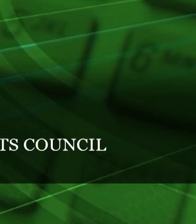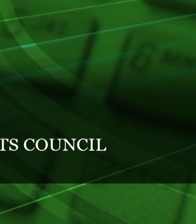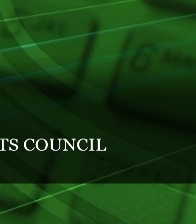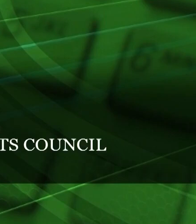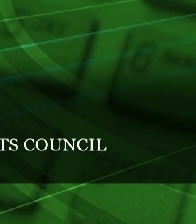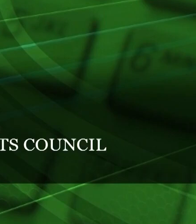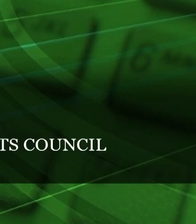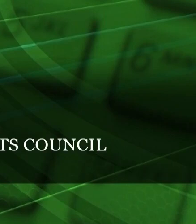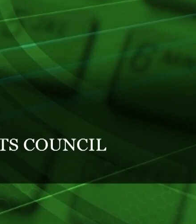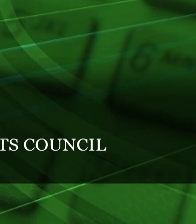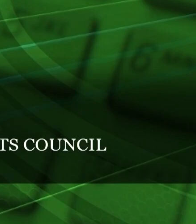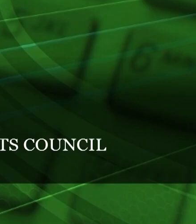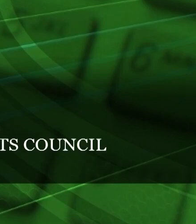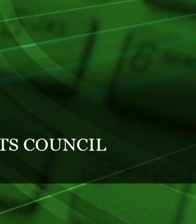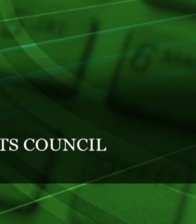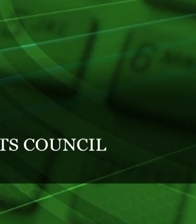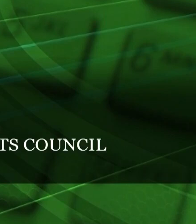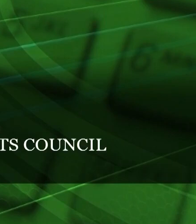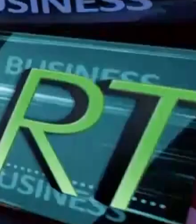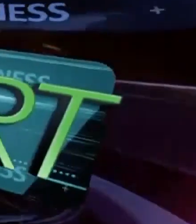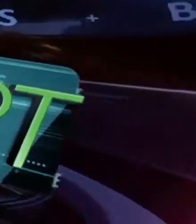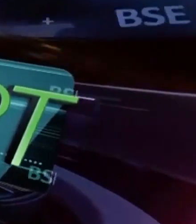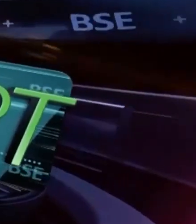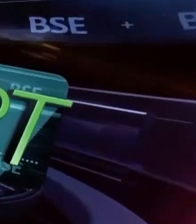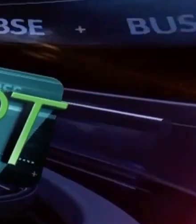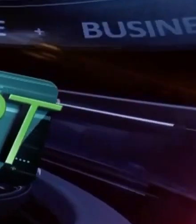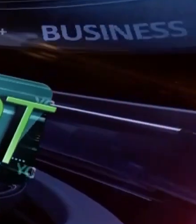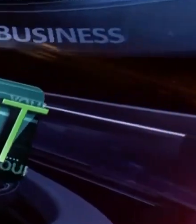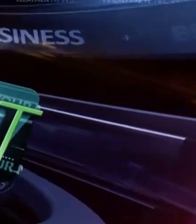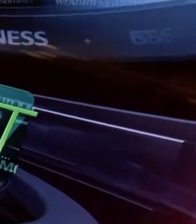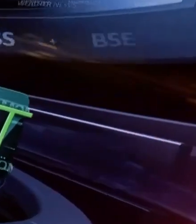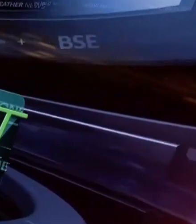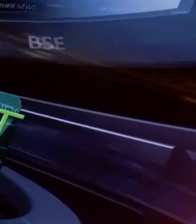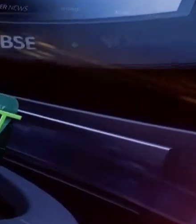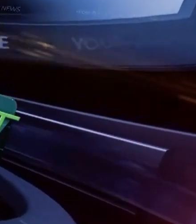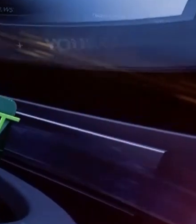in developing that talent to go further.